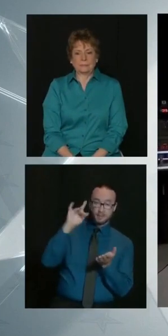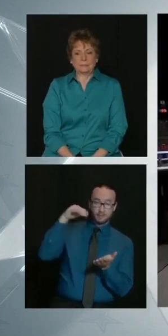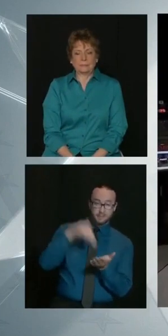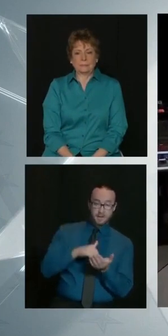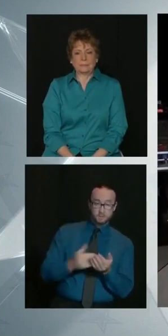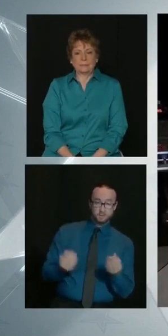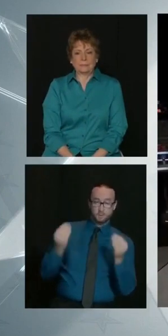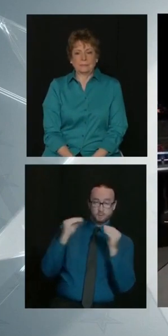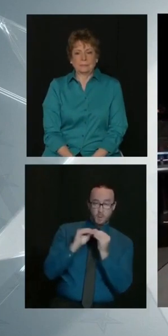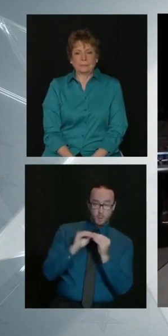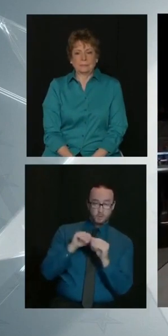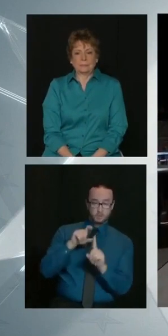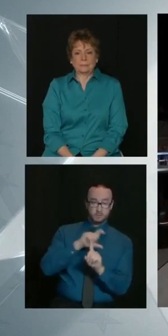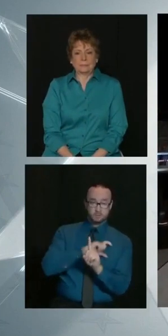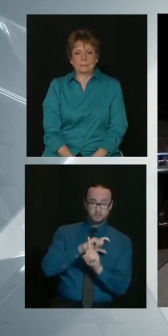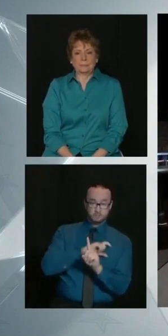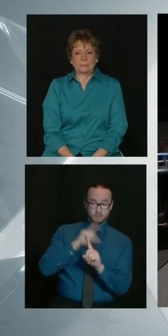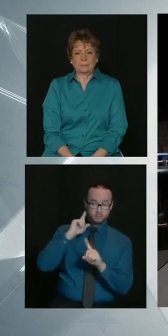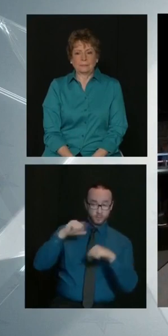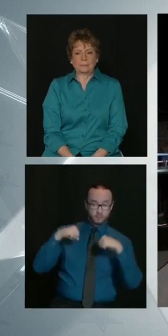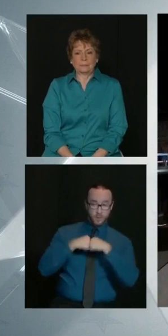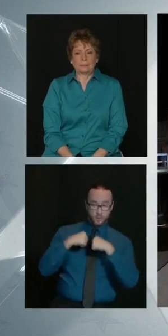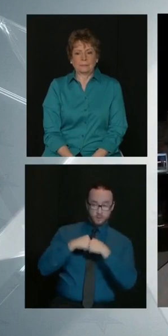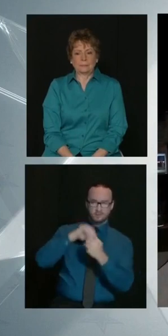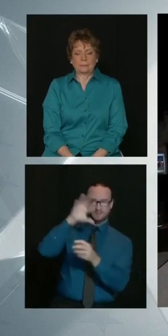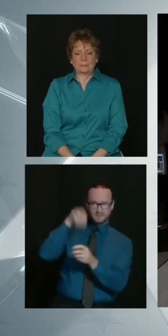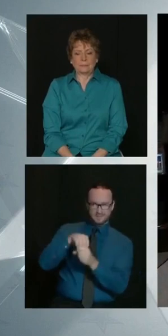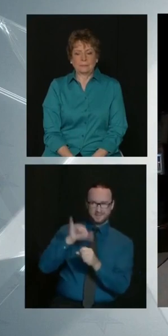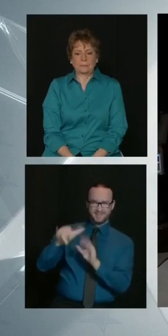know, we there it is, right there. There are votes